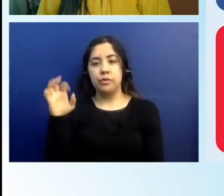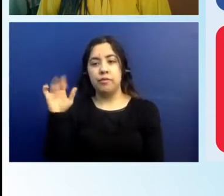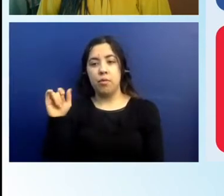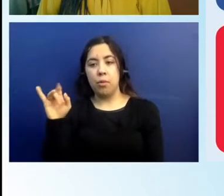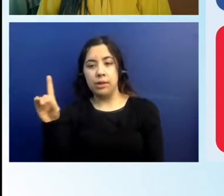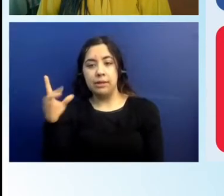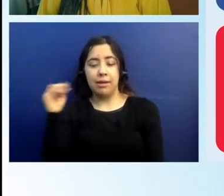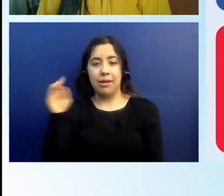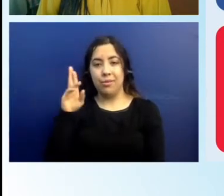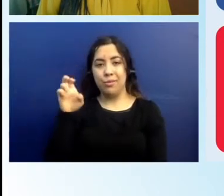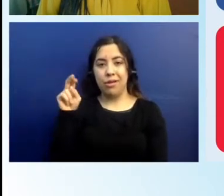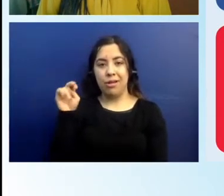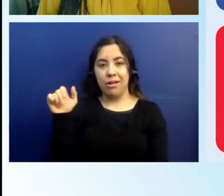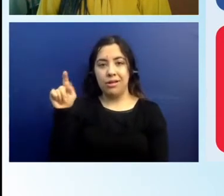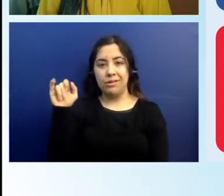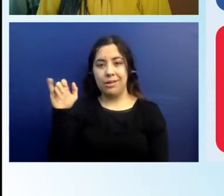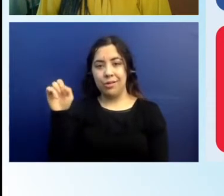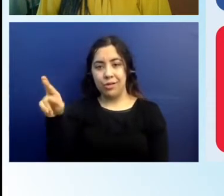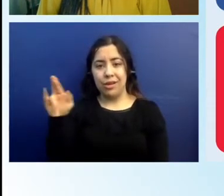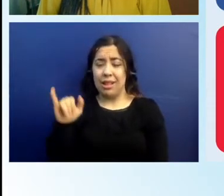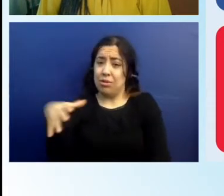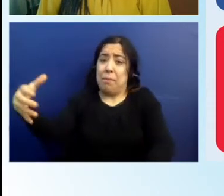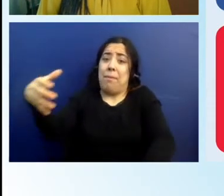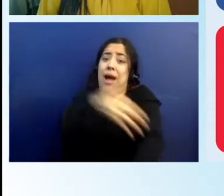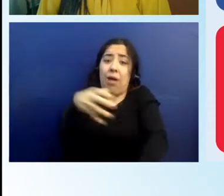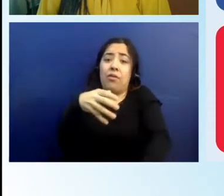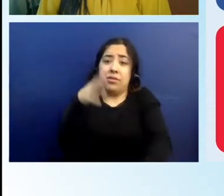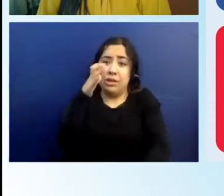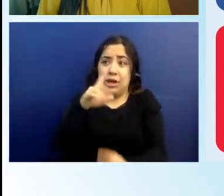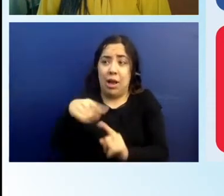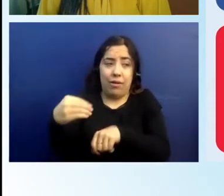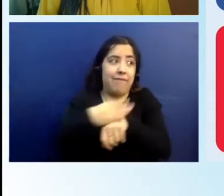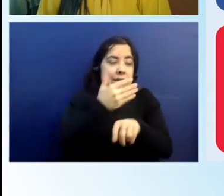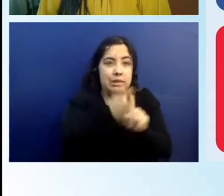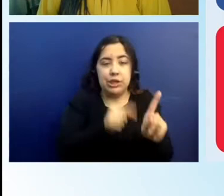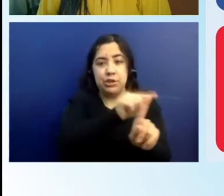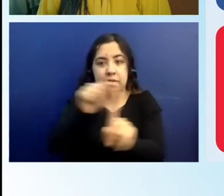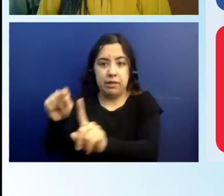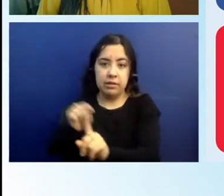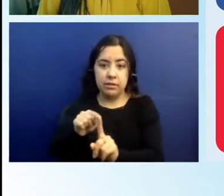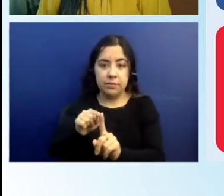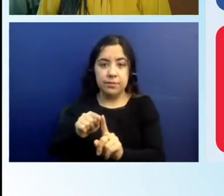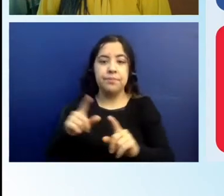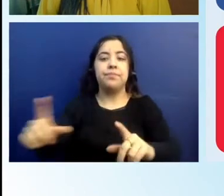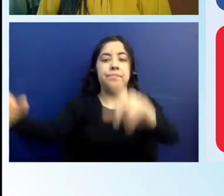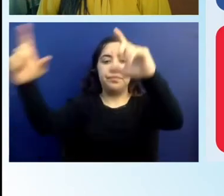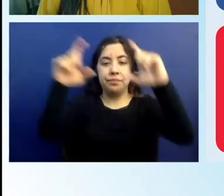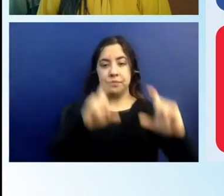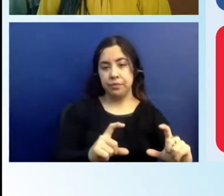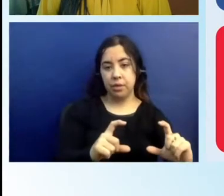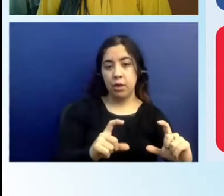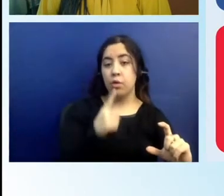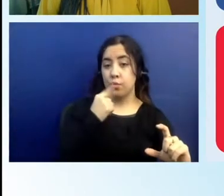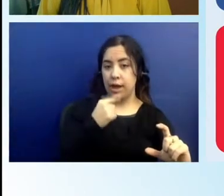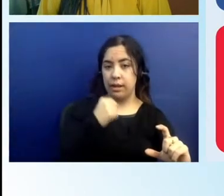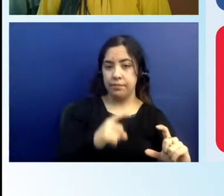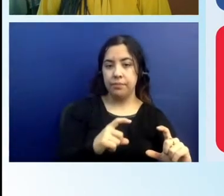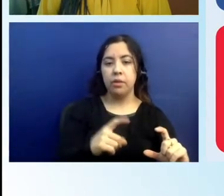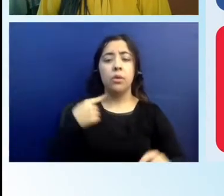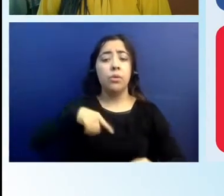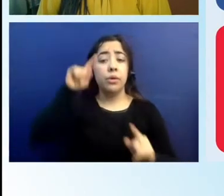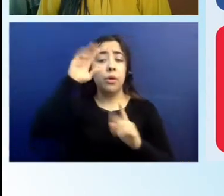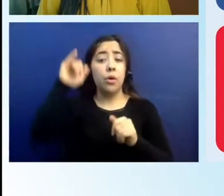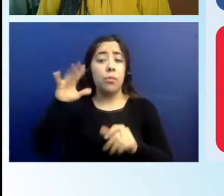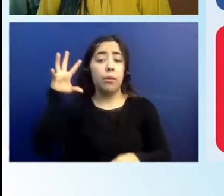affected all of us. Another reads, we hope participants will understand how we aspire to build an equitable